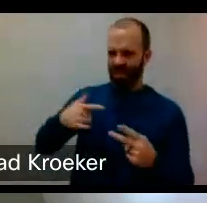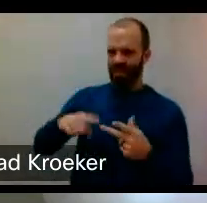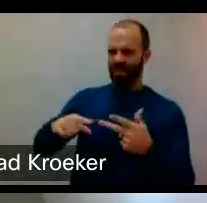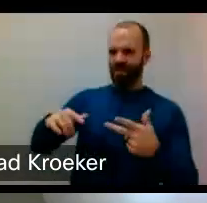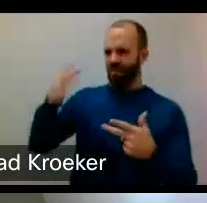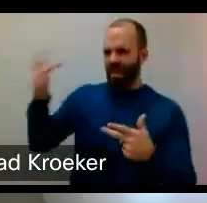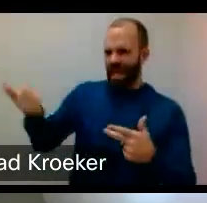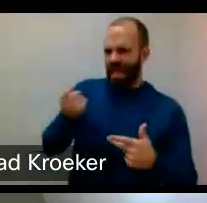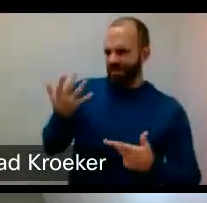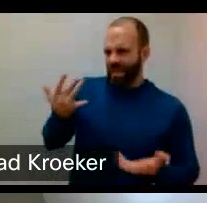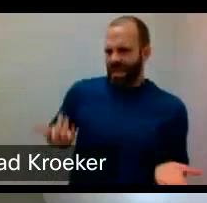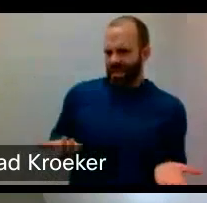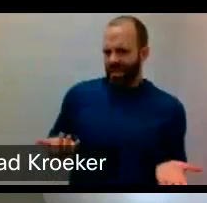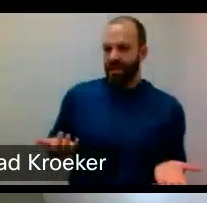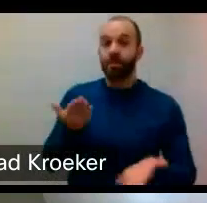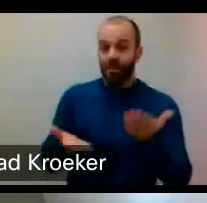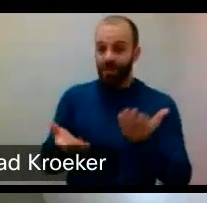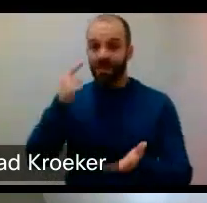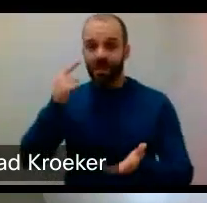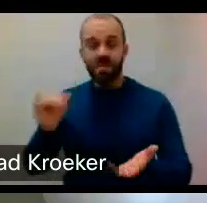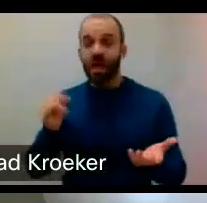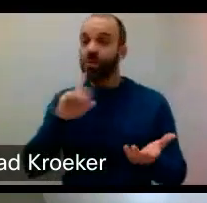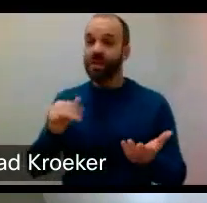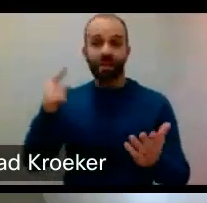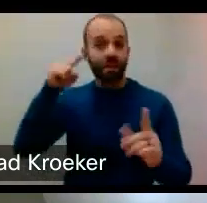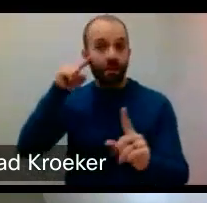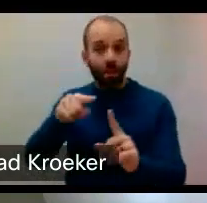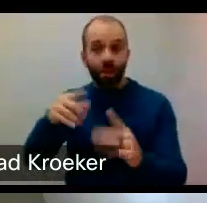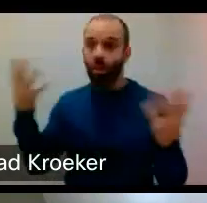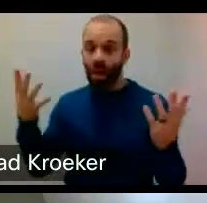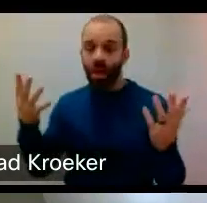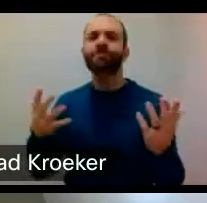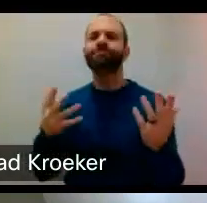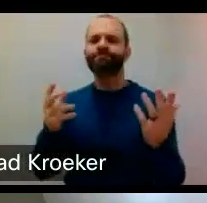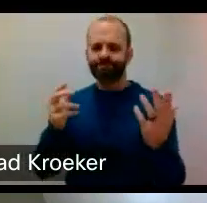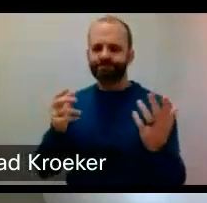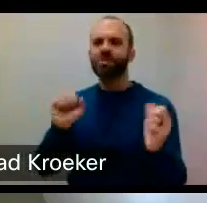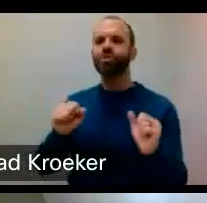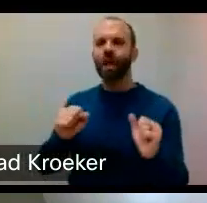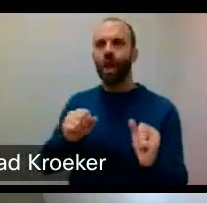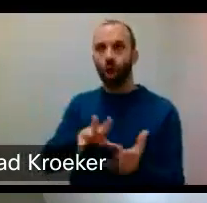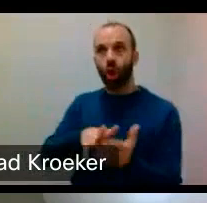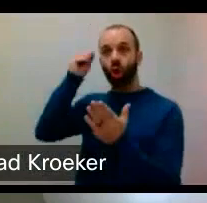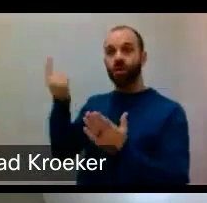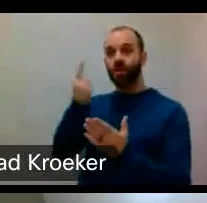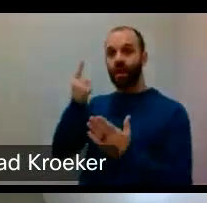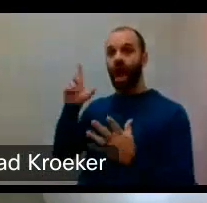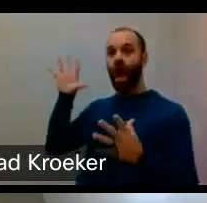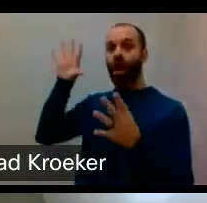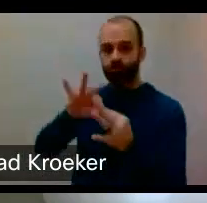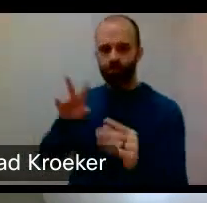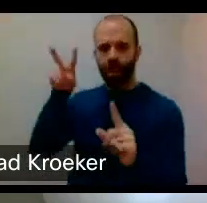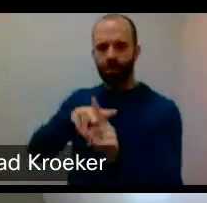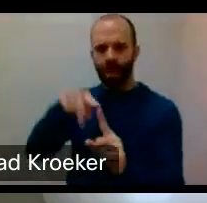experience? Well, it demonstrates that you in some way were able to make a connection to what you have learned. And that is a very important part of the